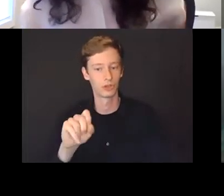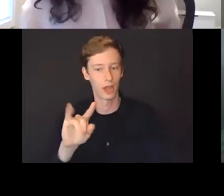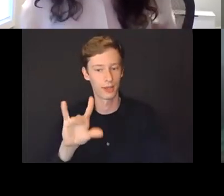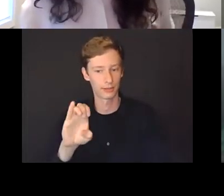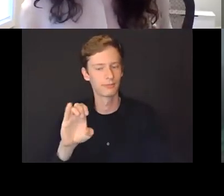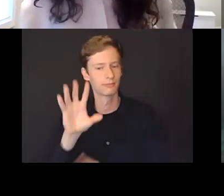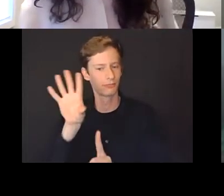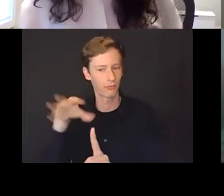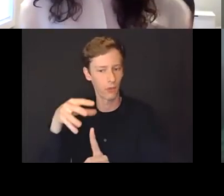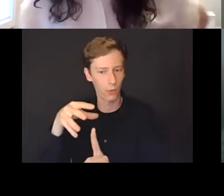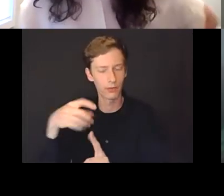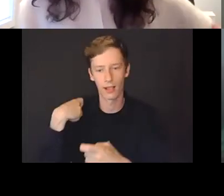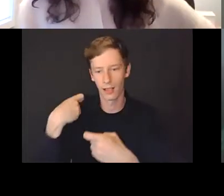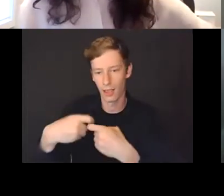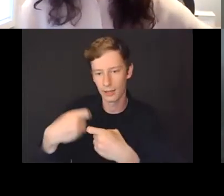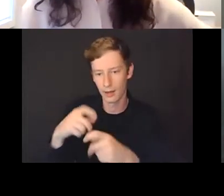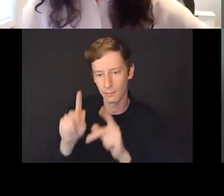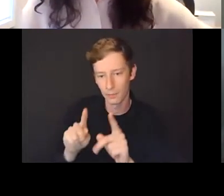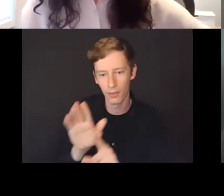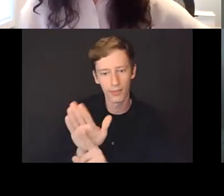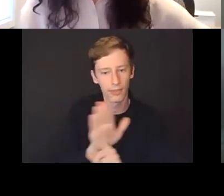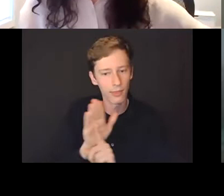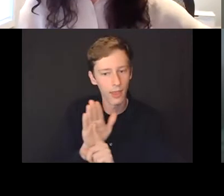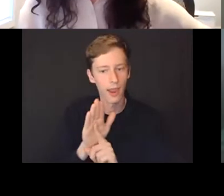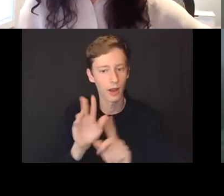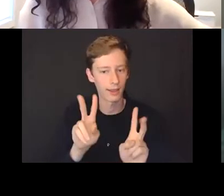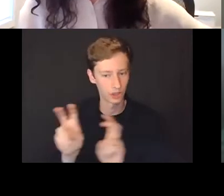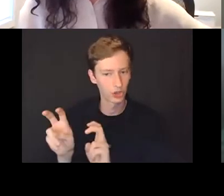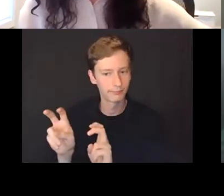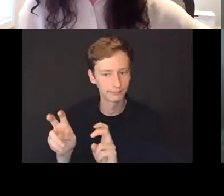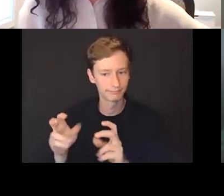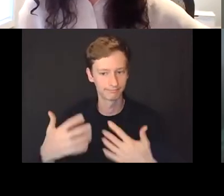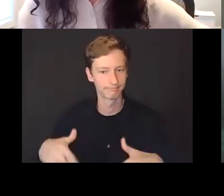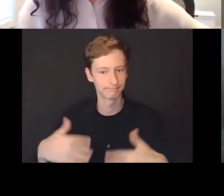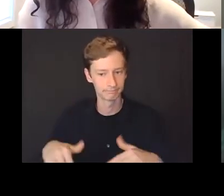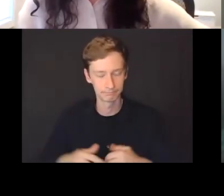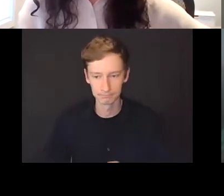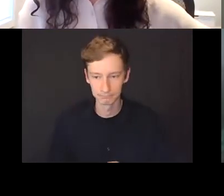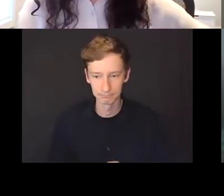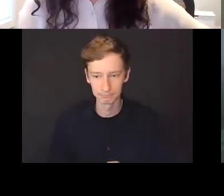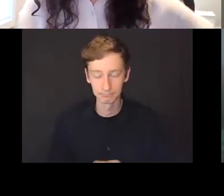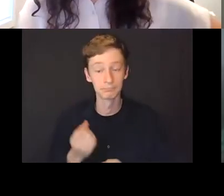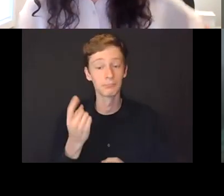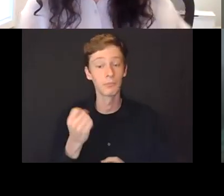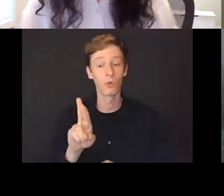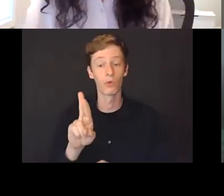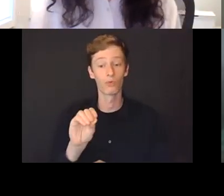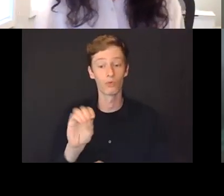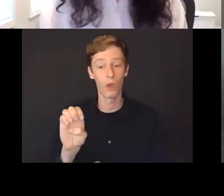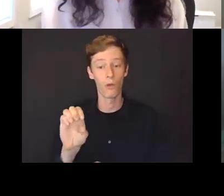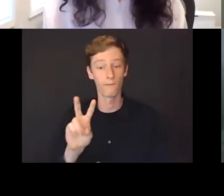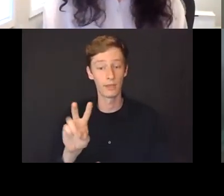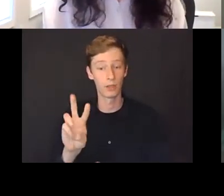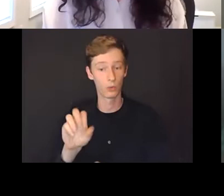a marginalized community that intersects with a lot of other issues. The overturning of Roe v. Wade has a lot